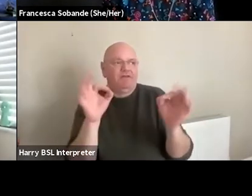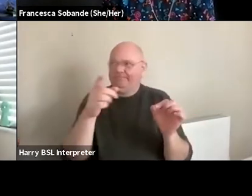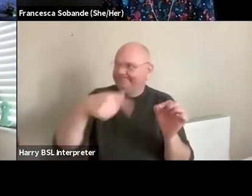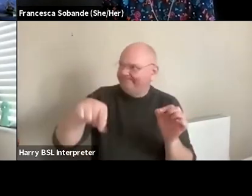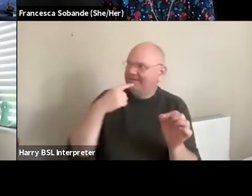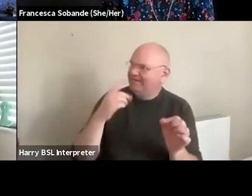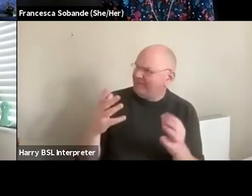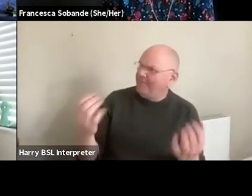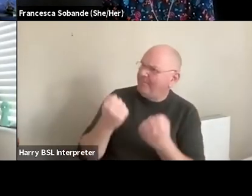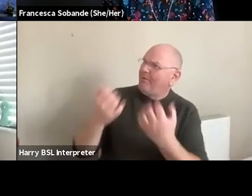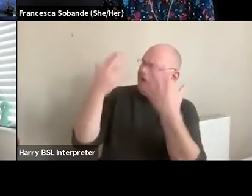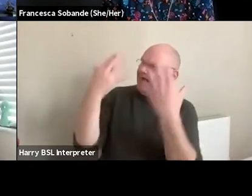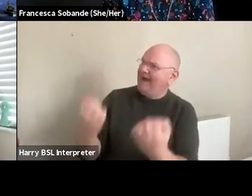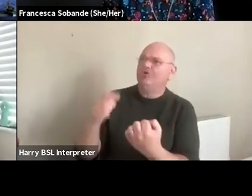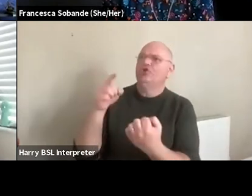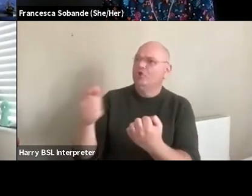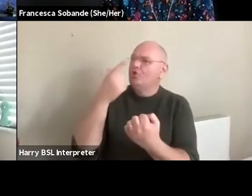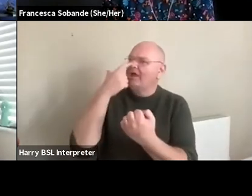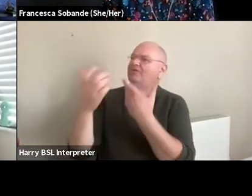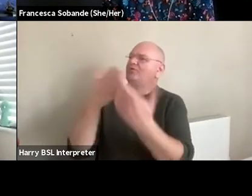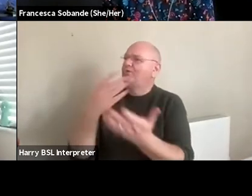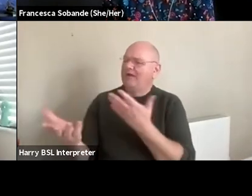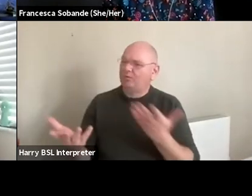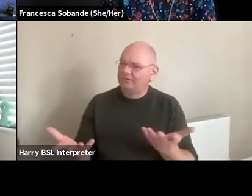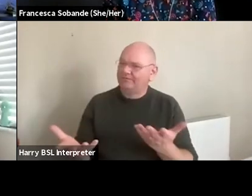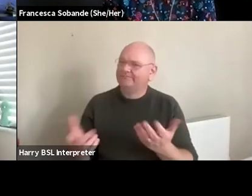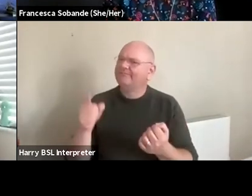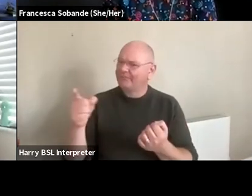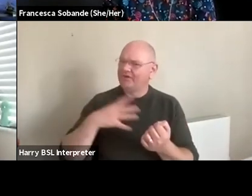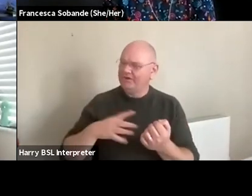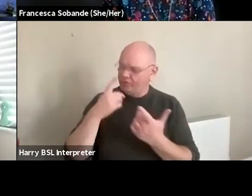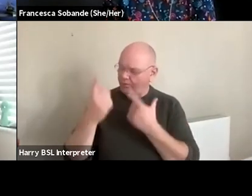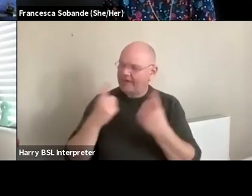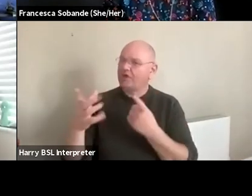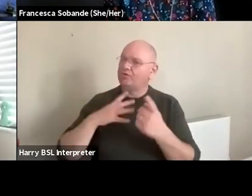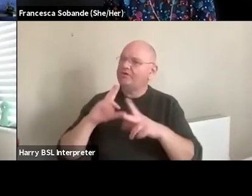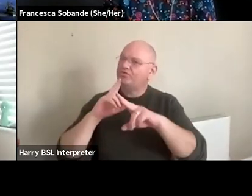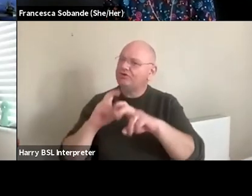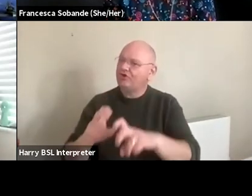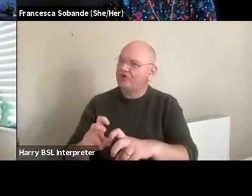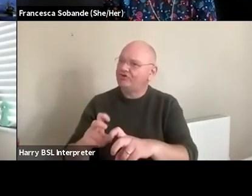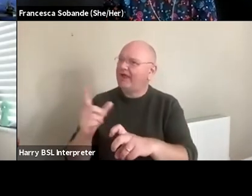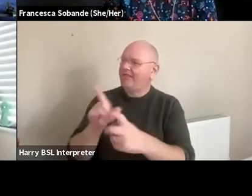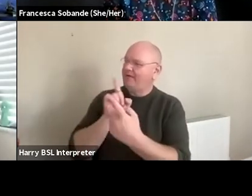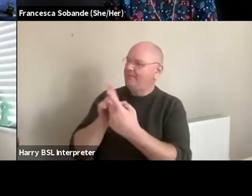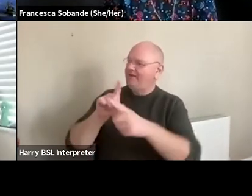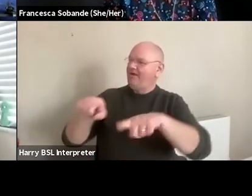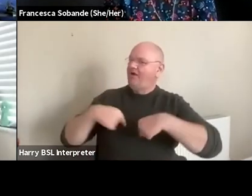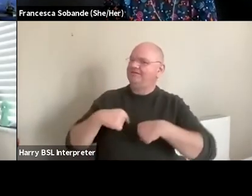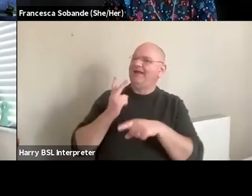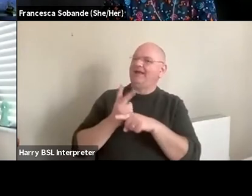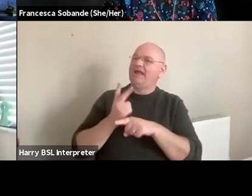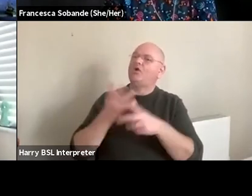power. You're the guy who can do this. Will you come have a think, do some research, come and meet us again at our accountability